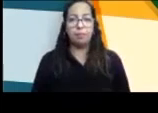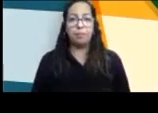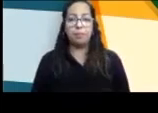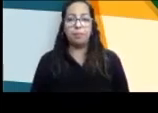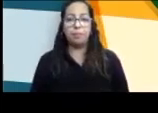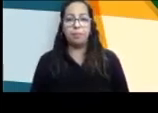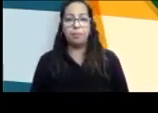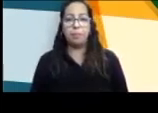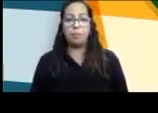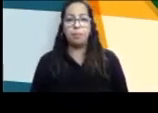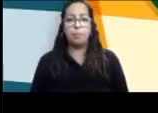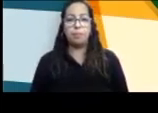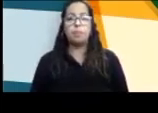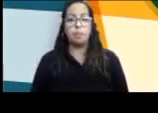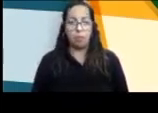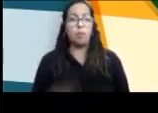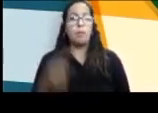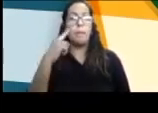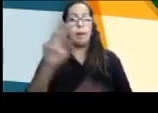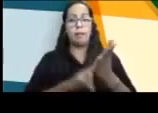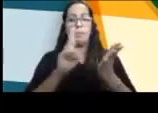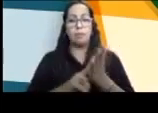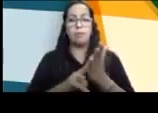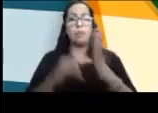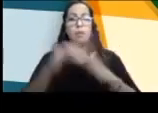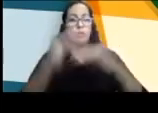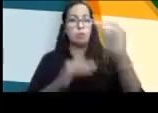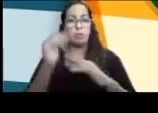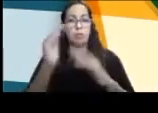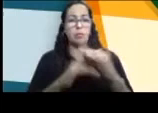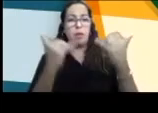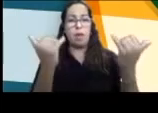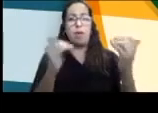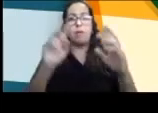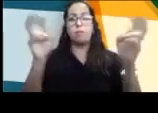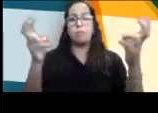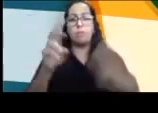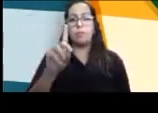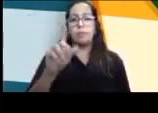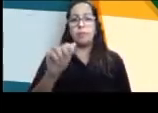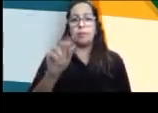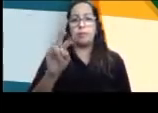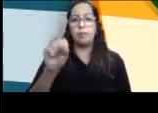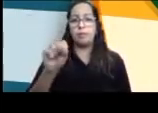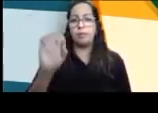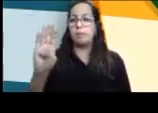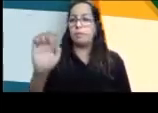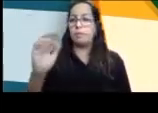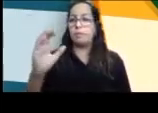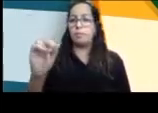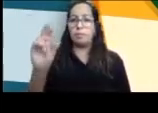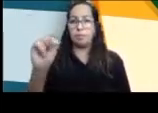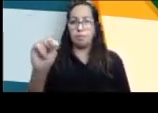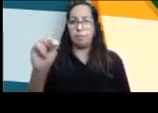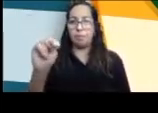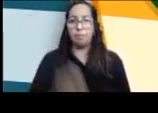For construction contracts, let's jump into Davis-Bacon and its related acts. For non-construction contracts,